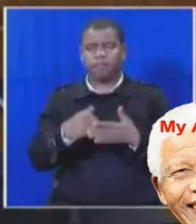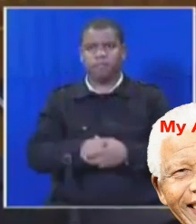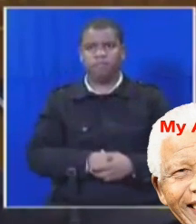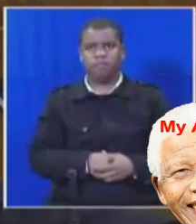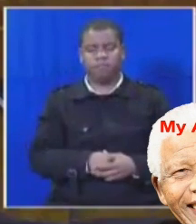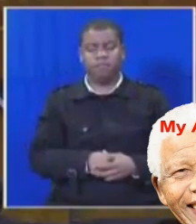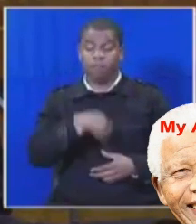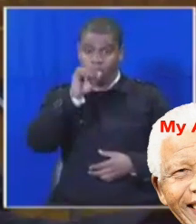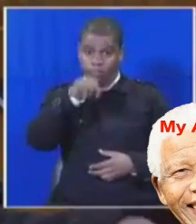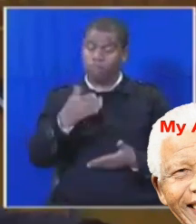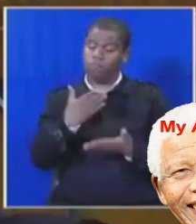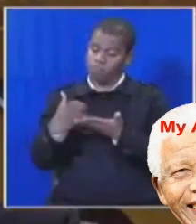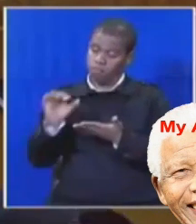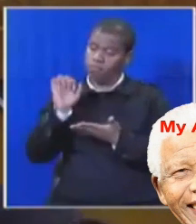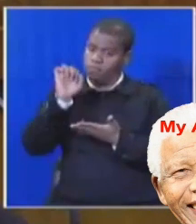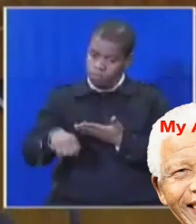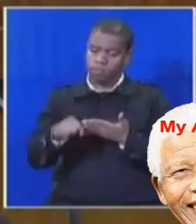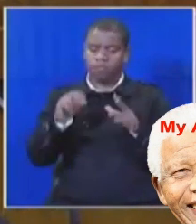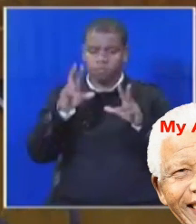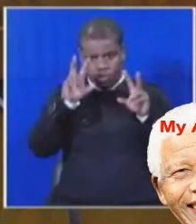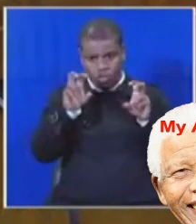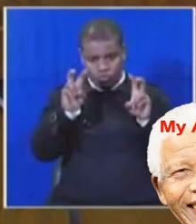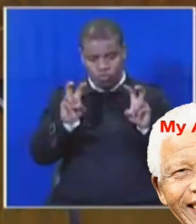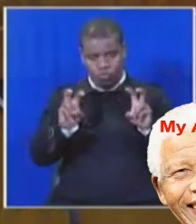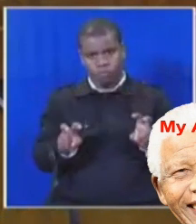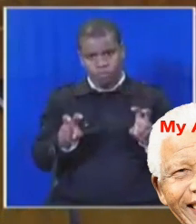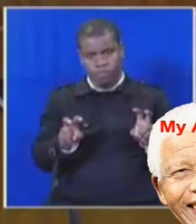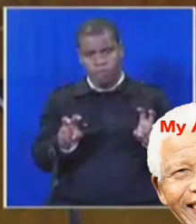Chair. Maybe it is time to deal with this issue